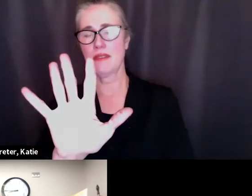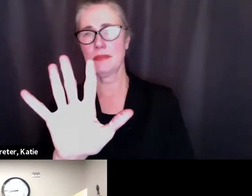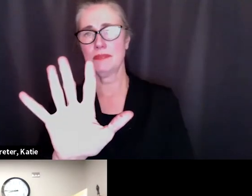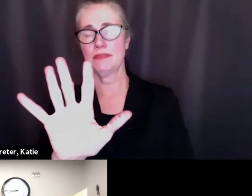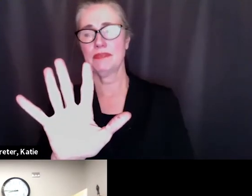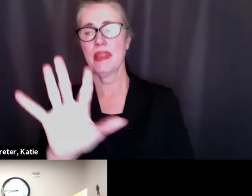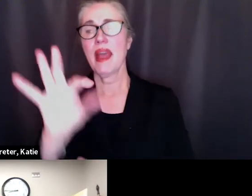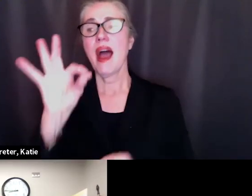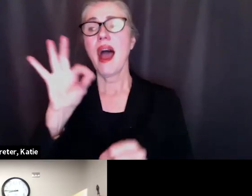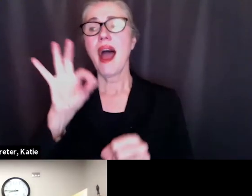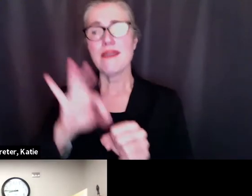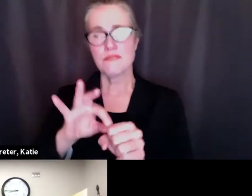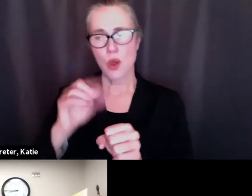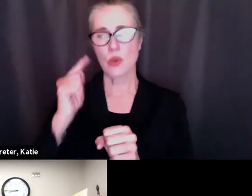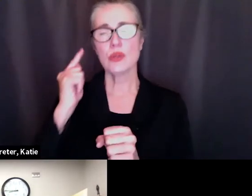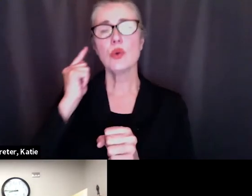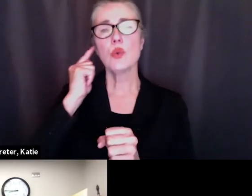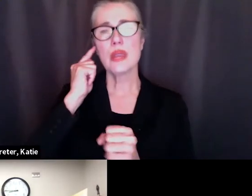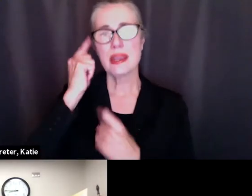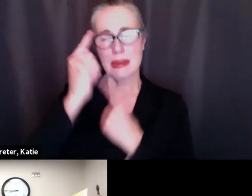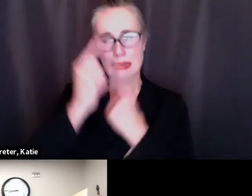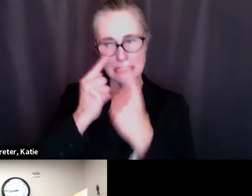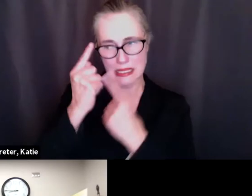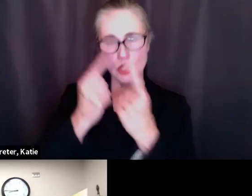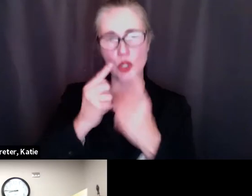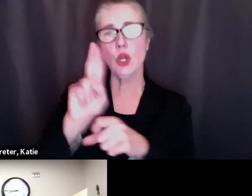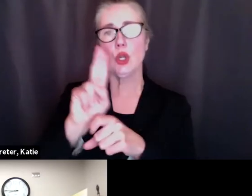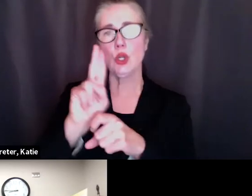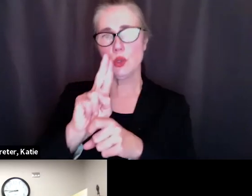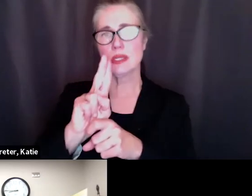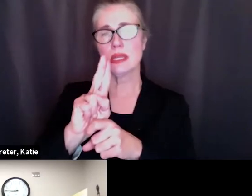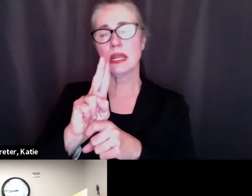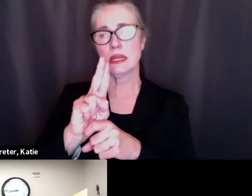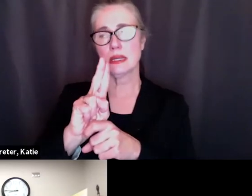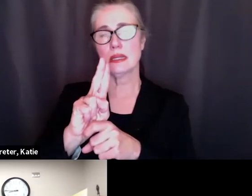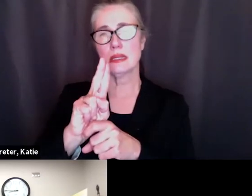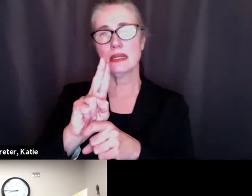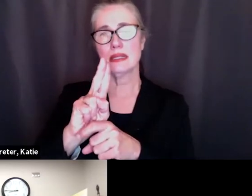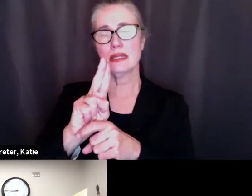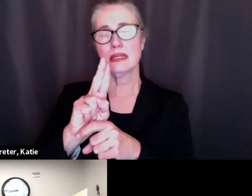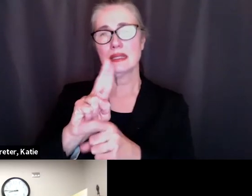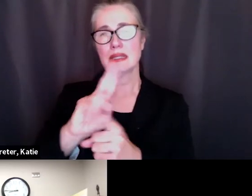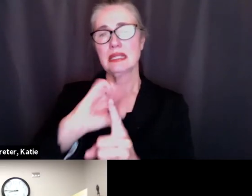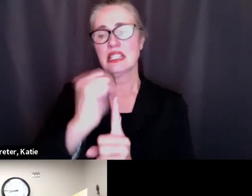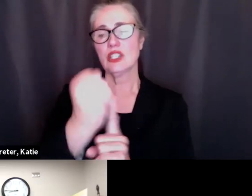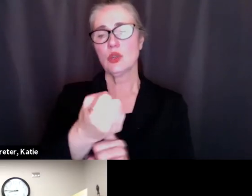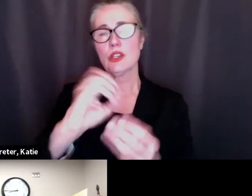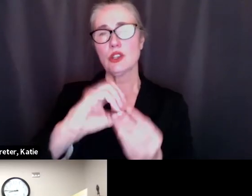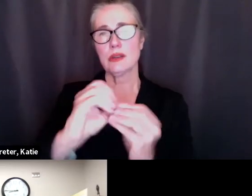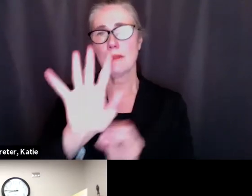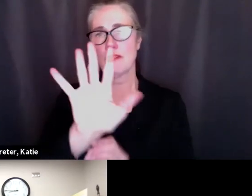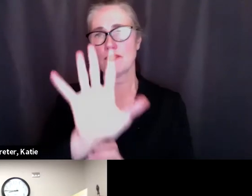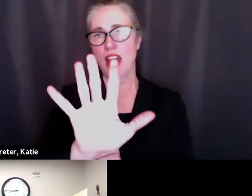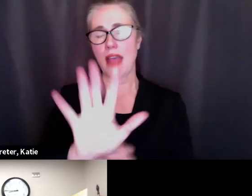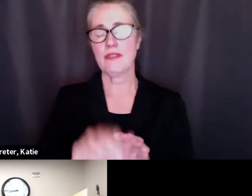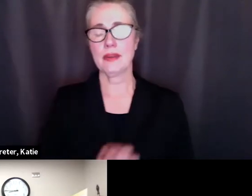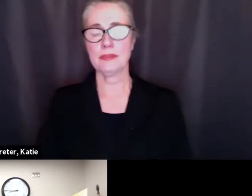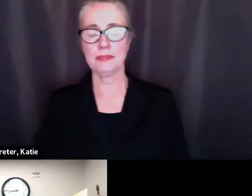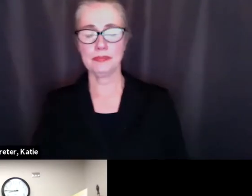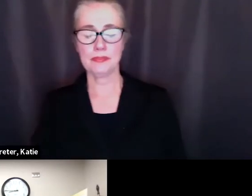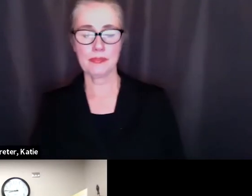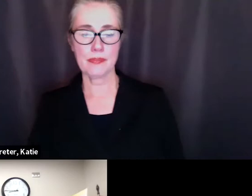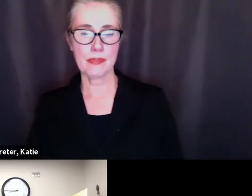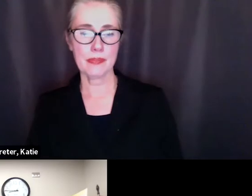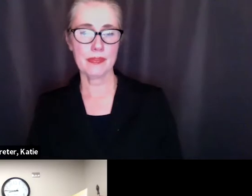consider scenario number five my other point is i consider everything that we have on our